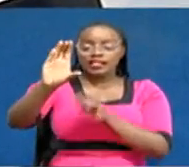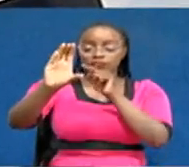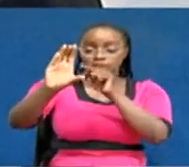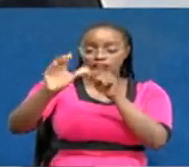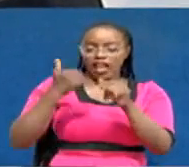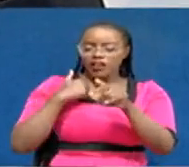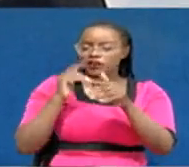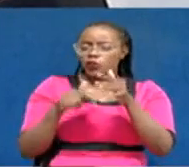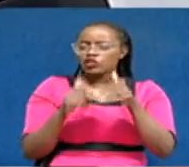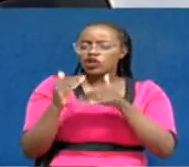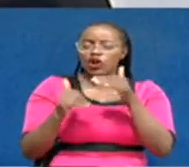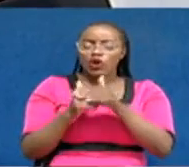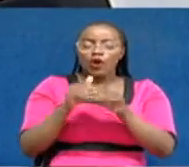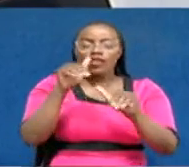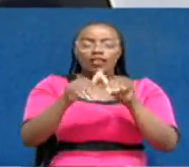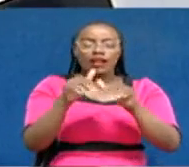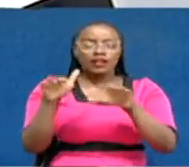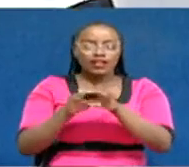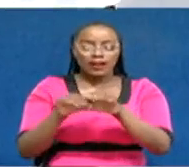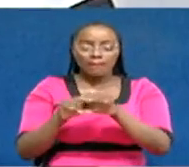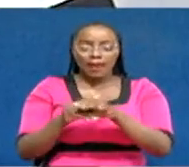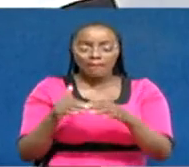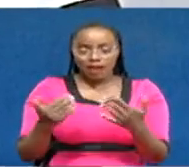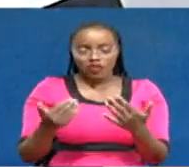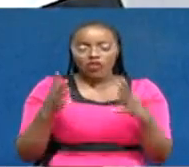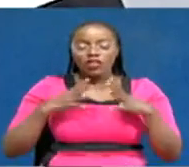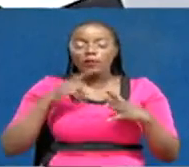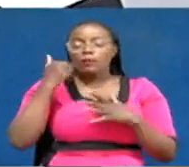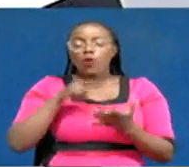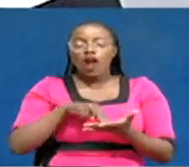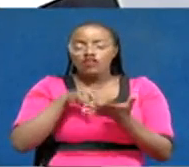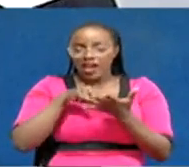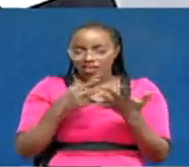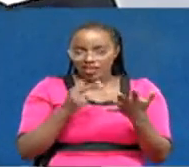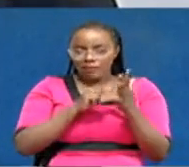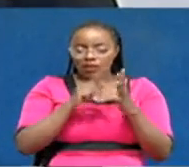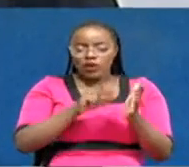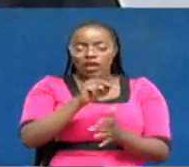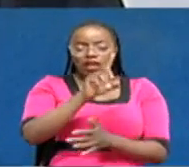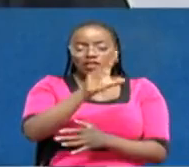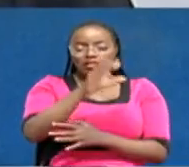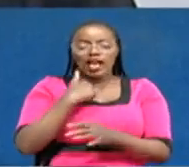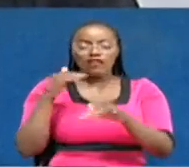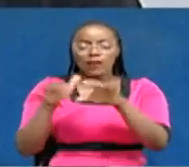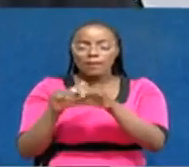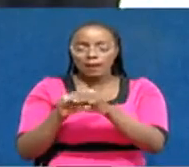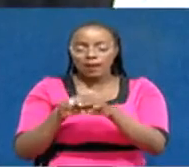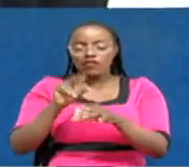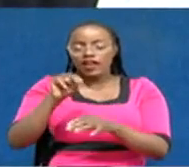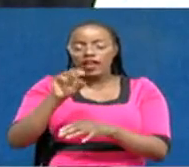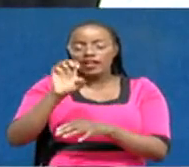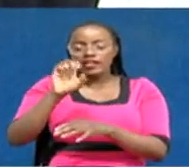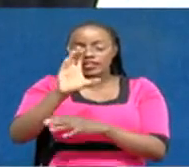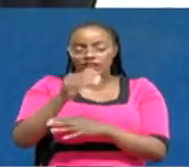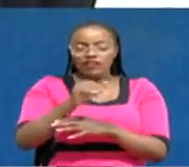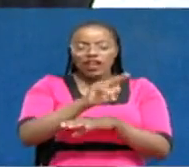we also have all elected members or aspirants. So basically, the NDC has members of the NEC,